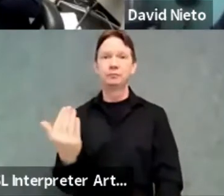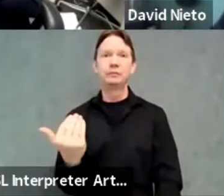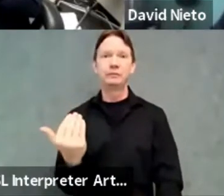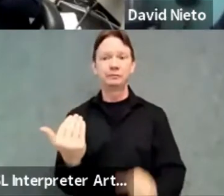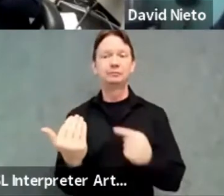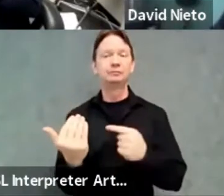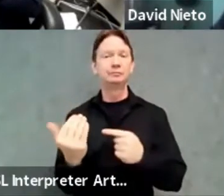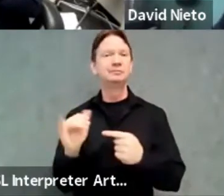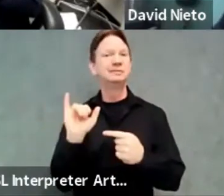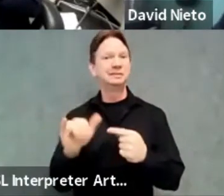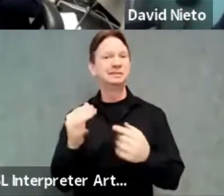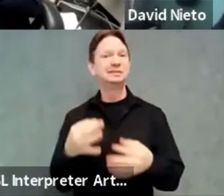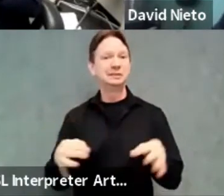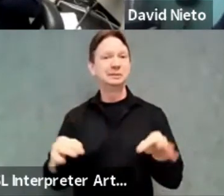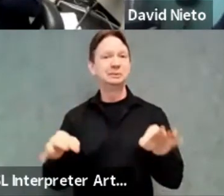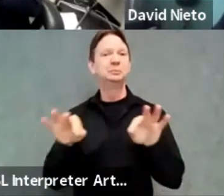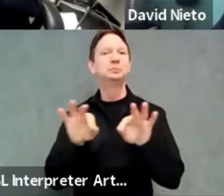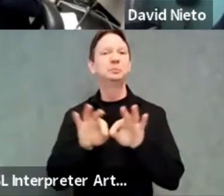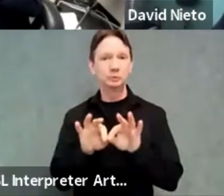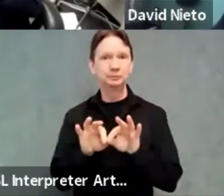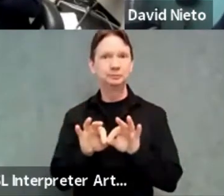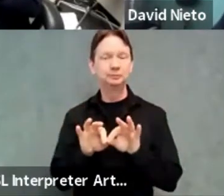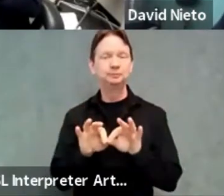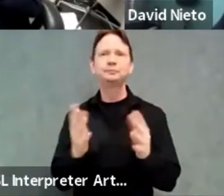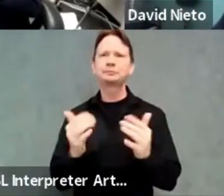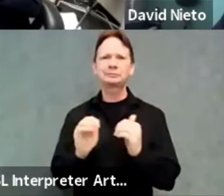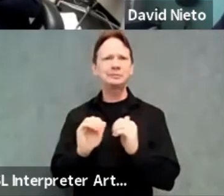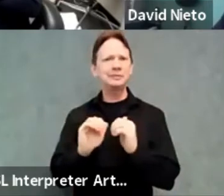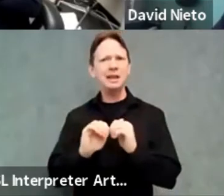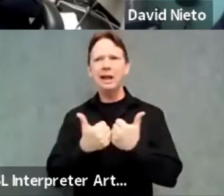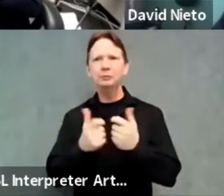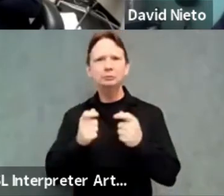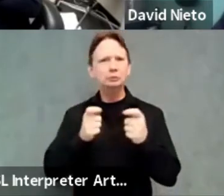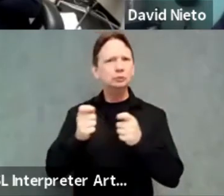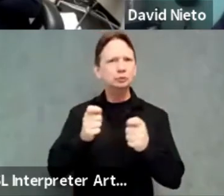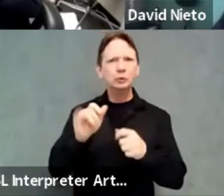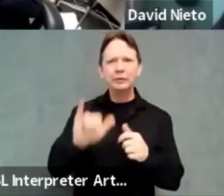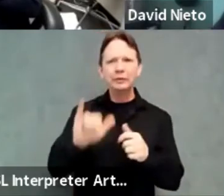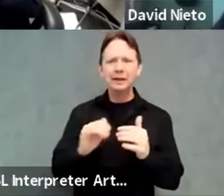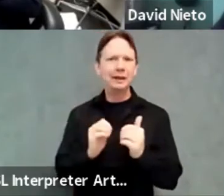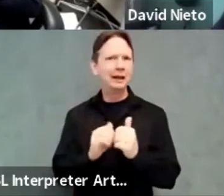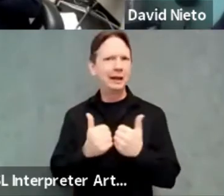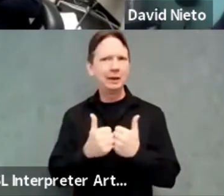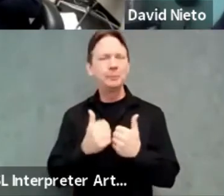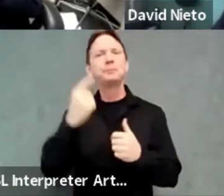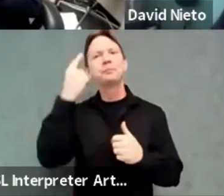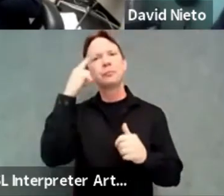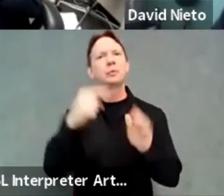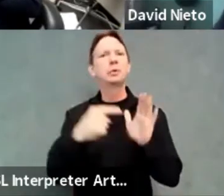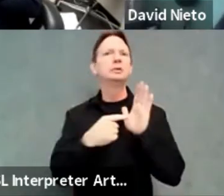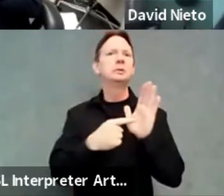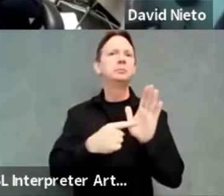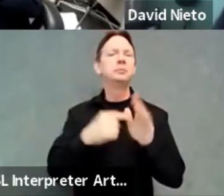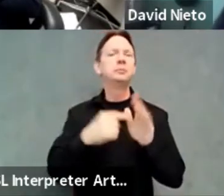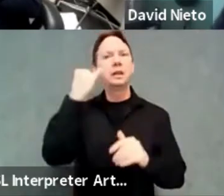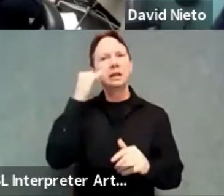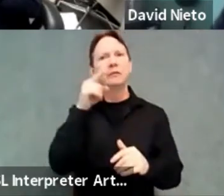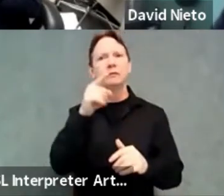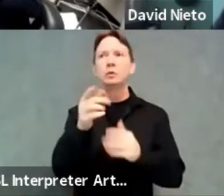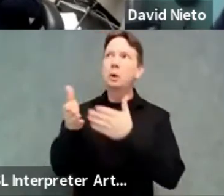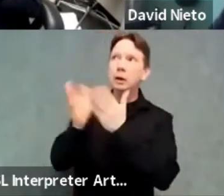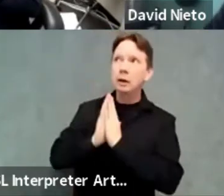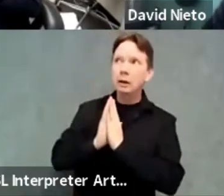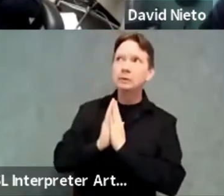help manage that is like when you put in a request for a particular award, you want